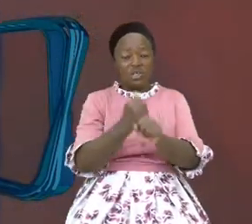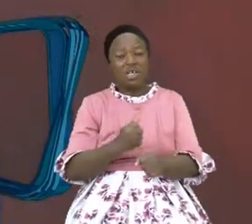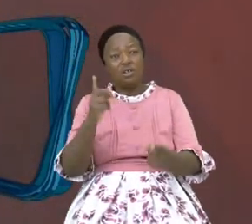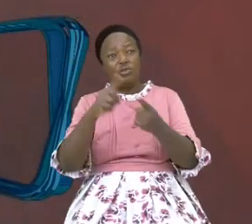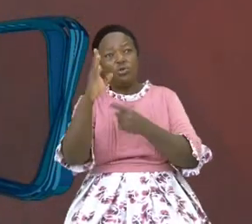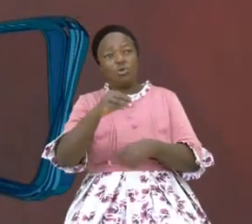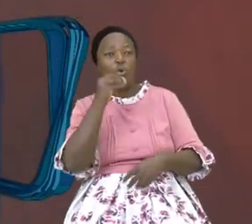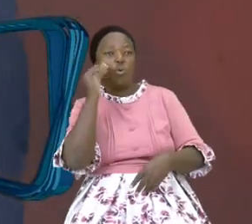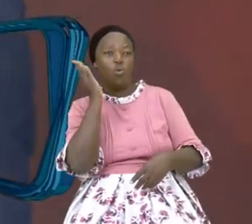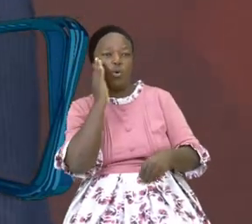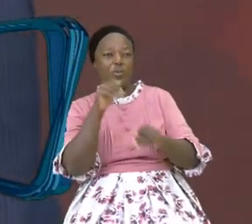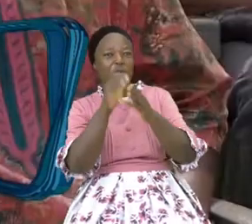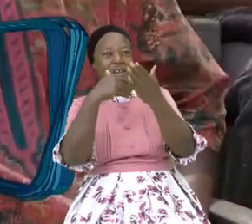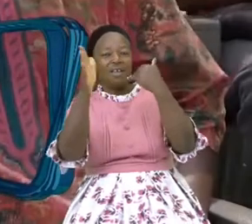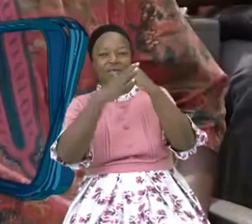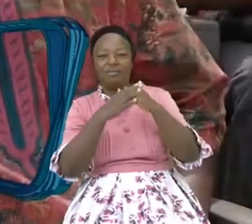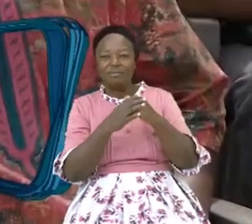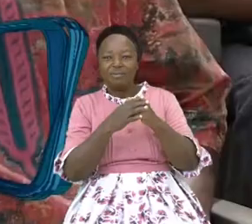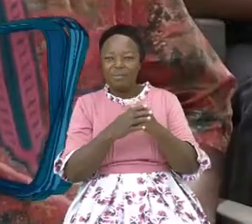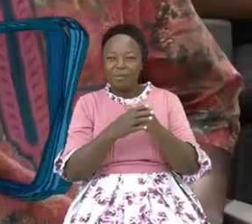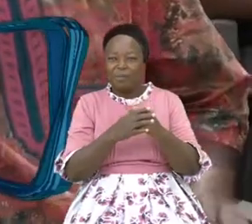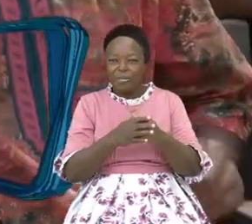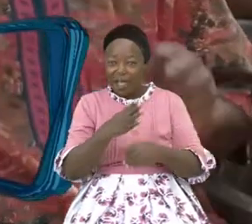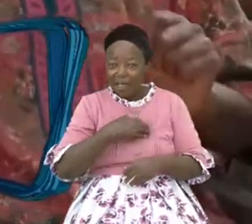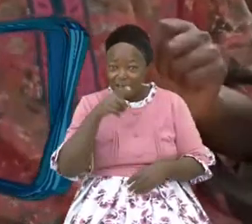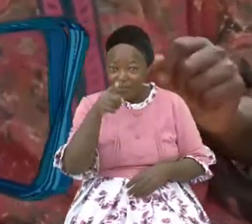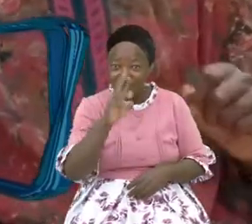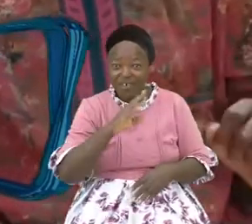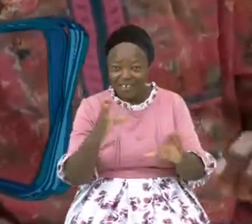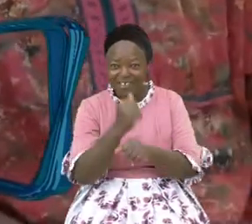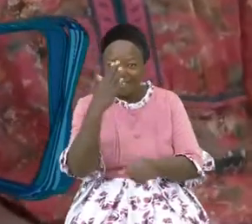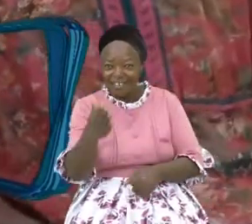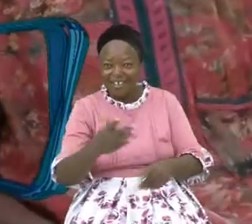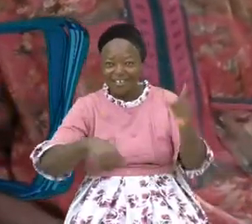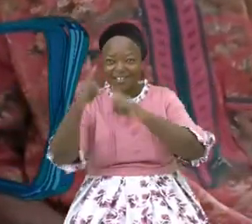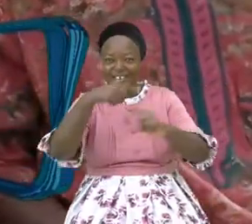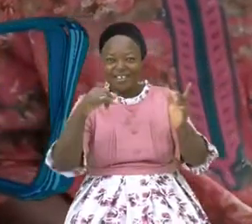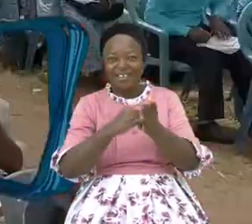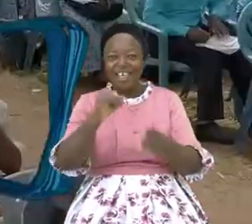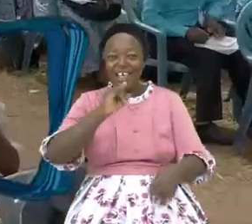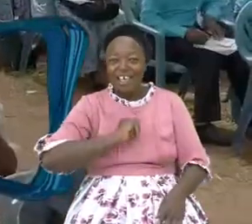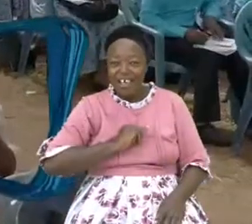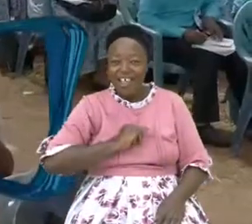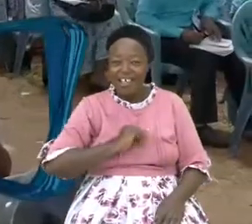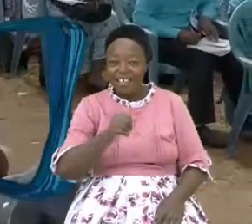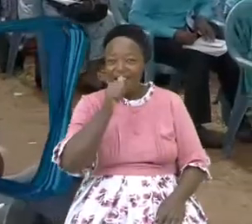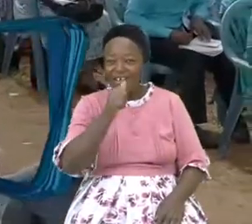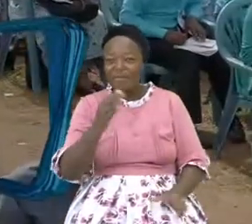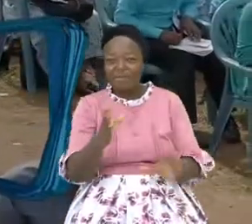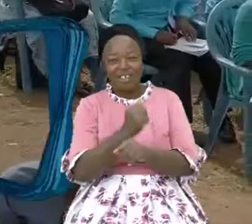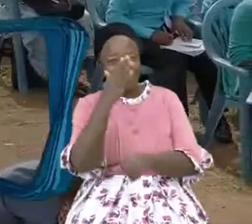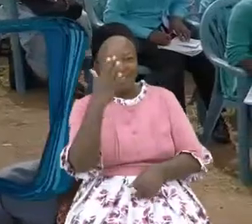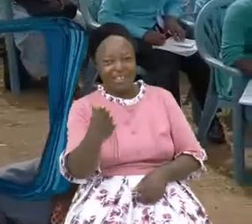your destination. I am getting there. I am getting there. Why are you